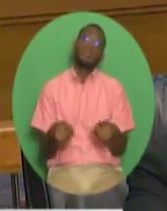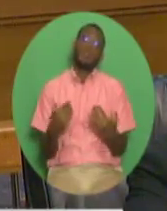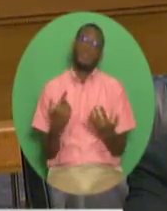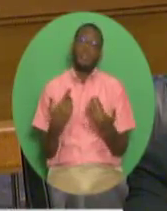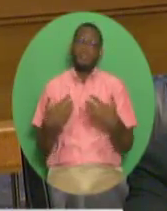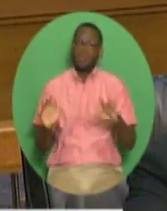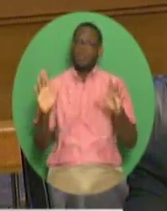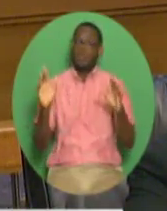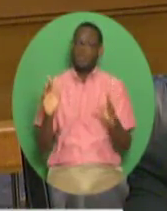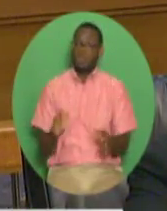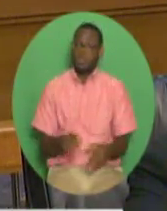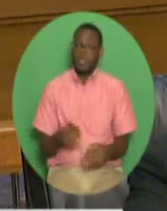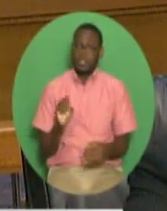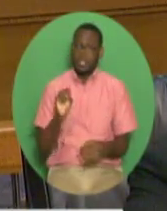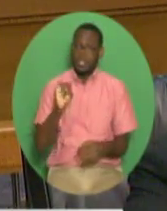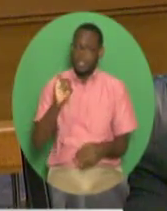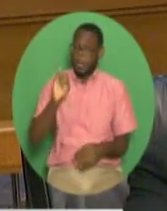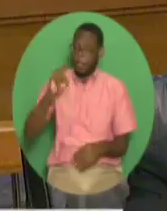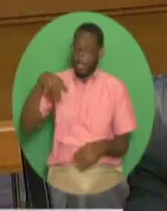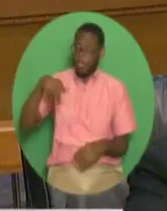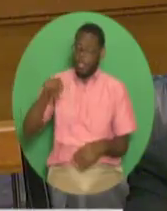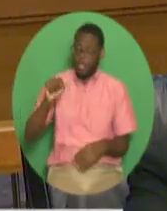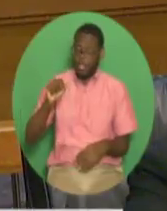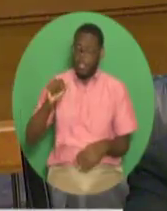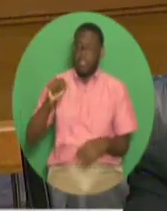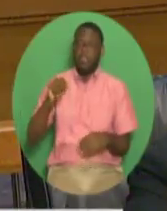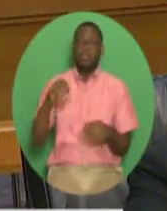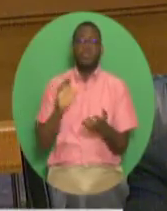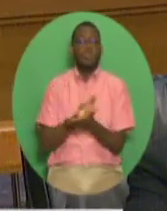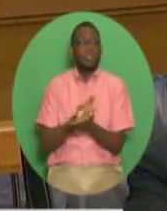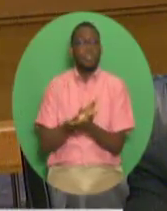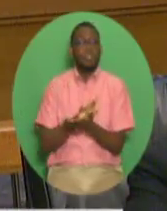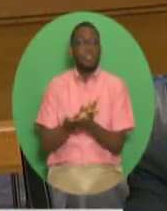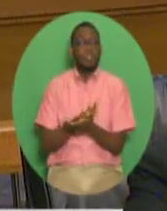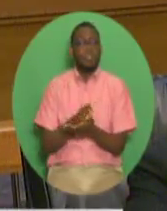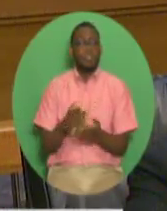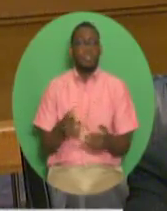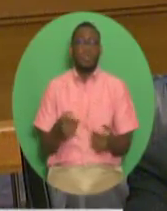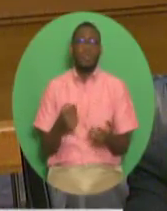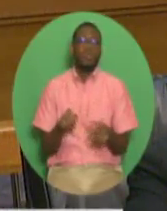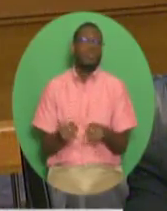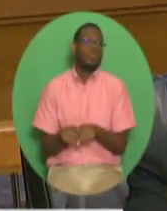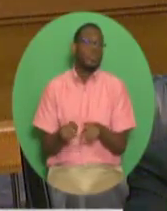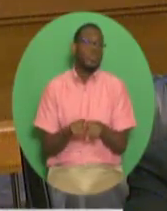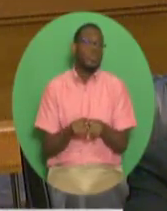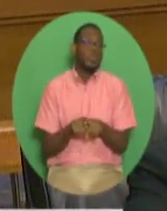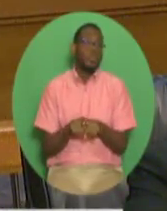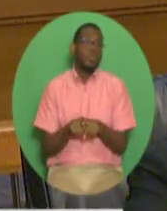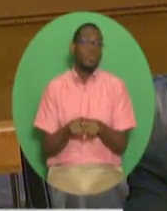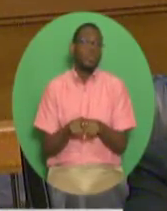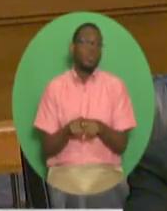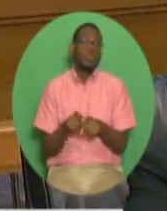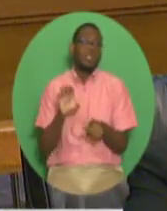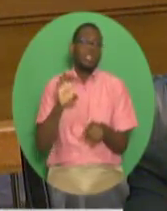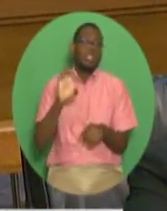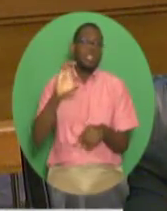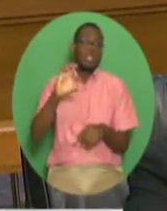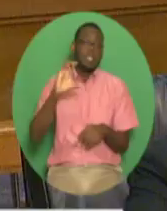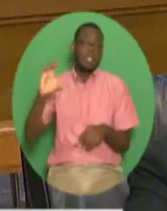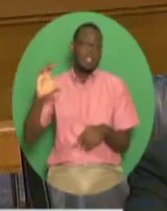Presbyterian School. Likewise, the Davie Avenue ECCE Center